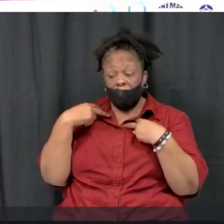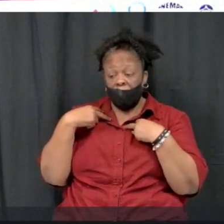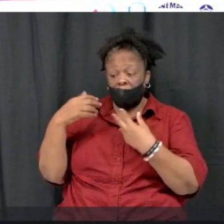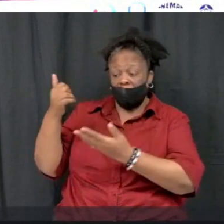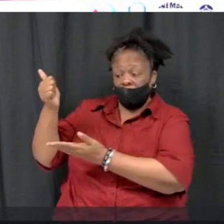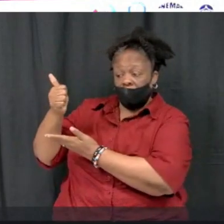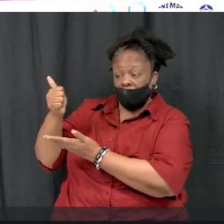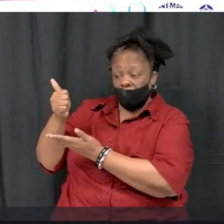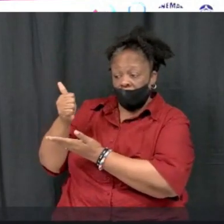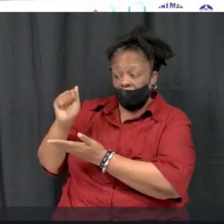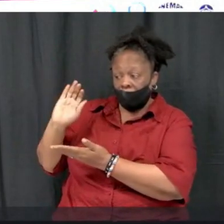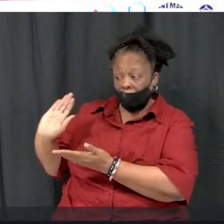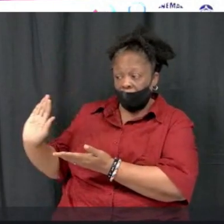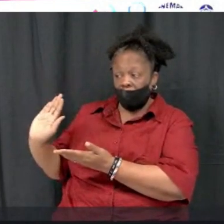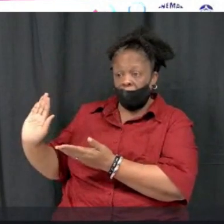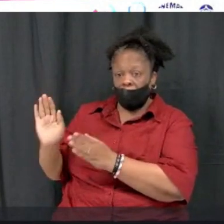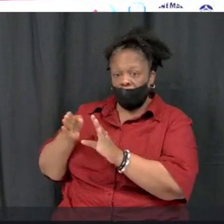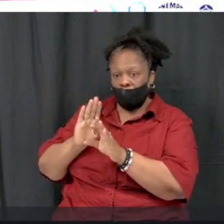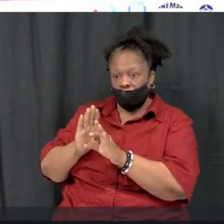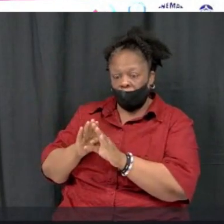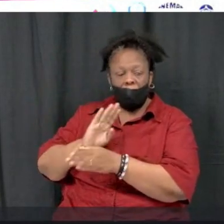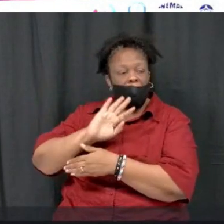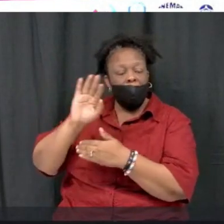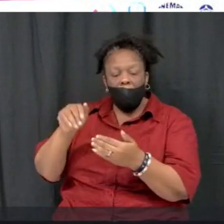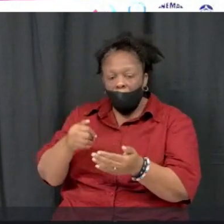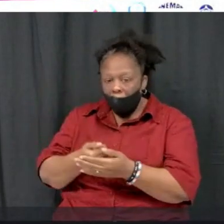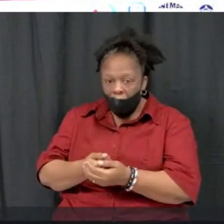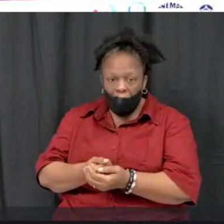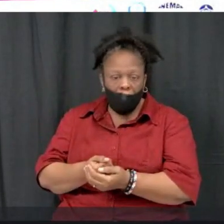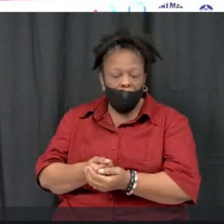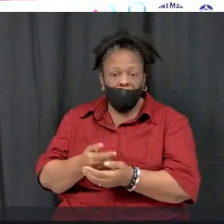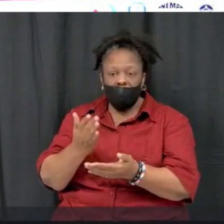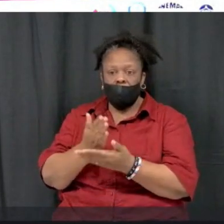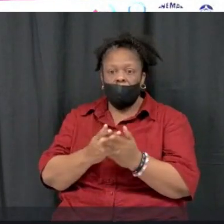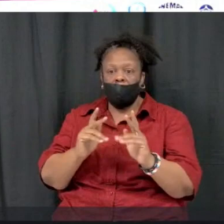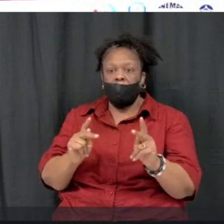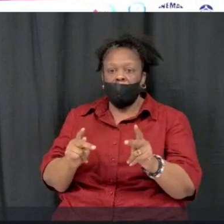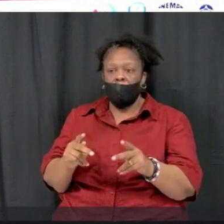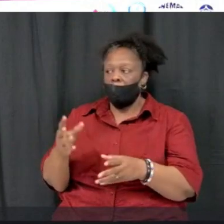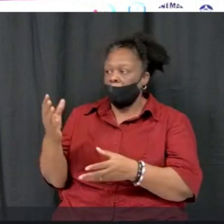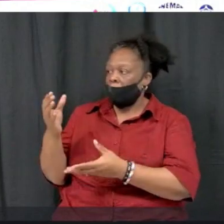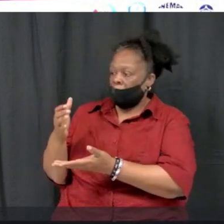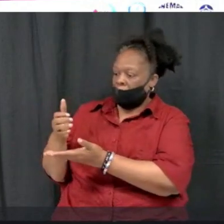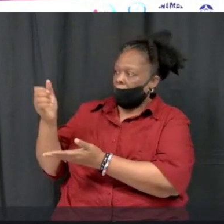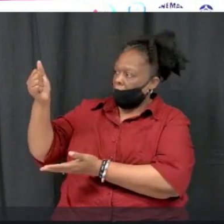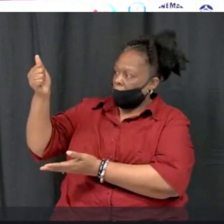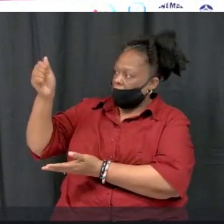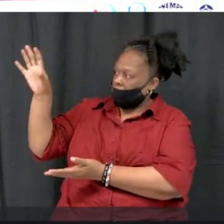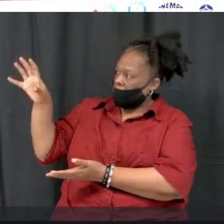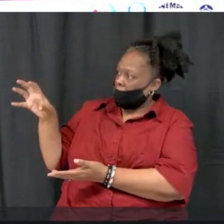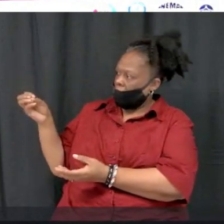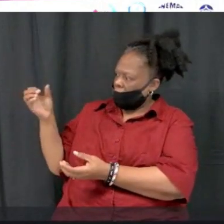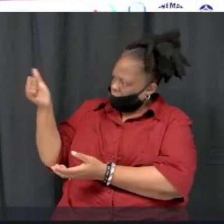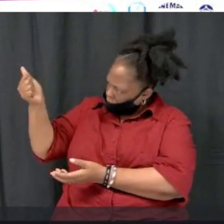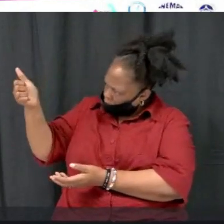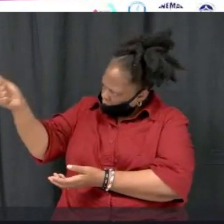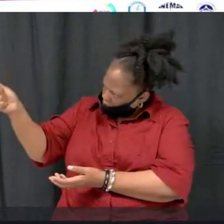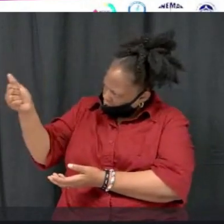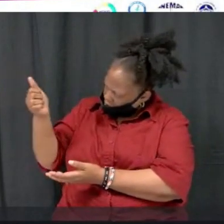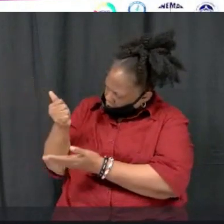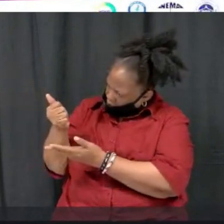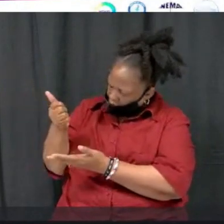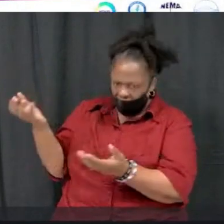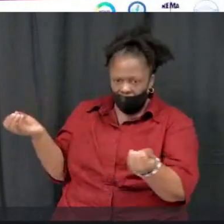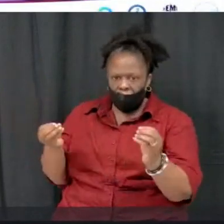COVID-19 Prevention and Control Act. And I know that Superintendent Cromwell Henry just ran through those. But it is important